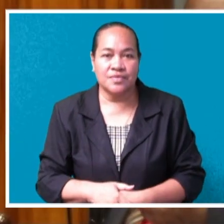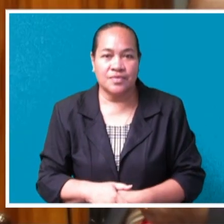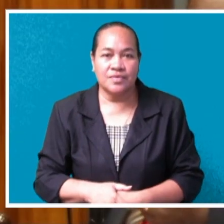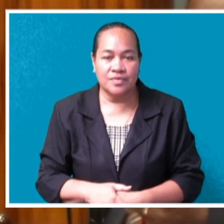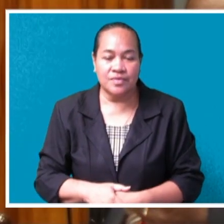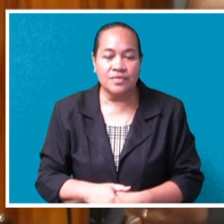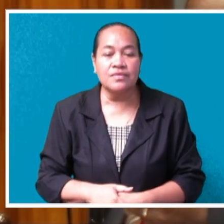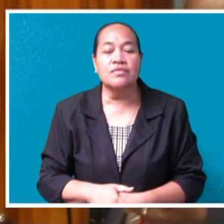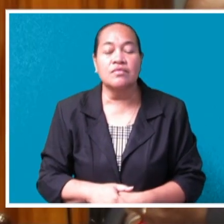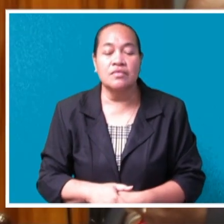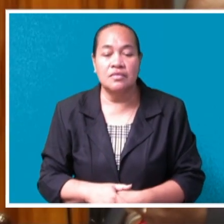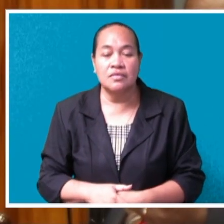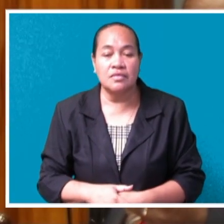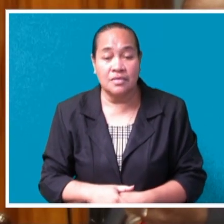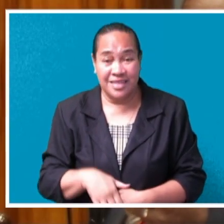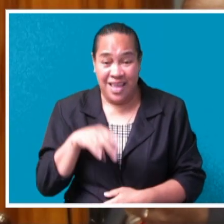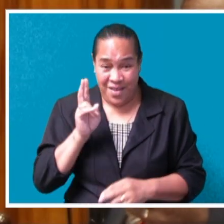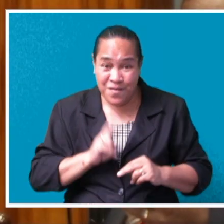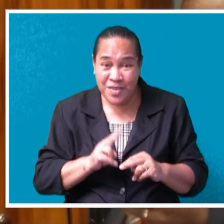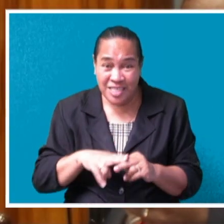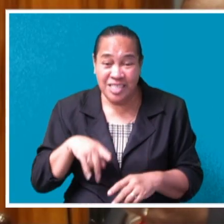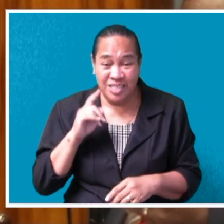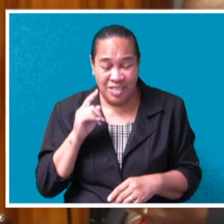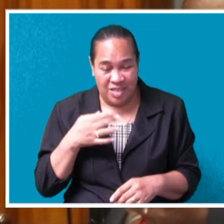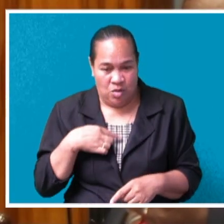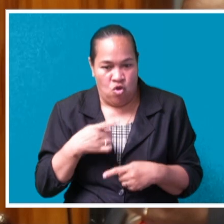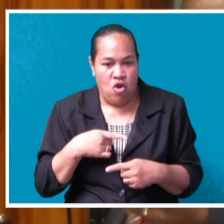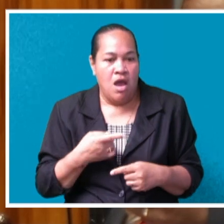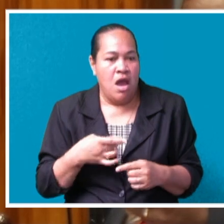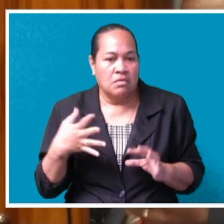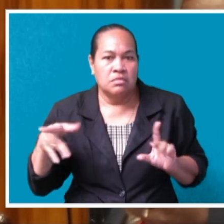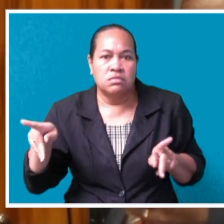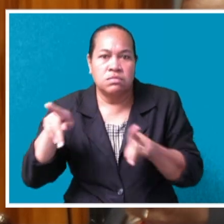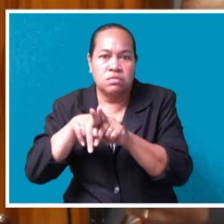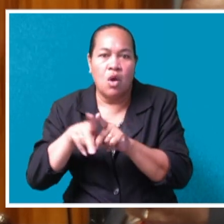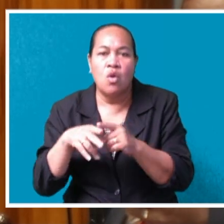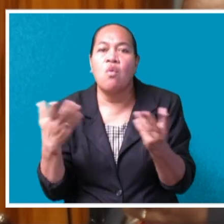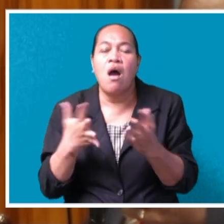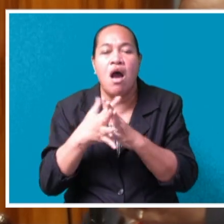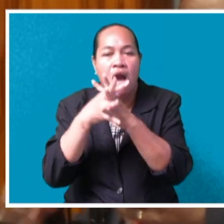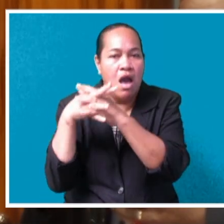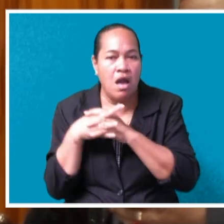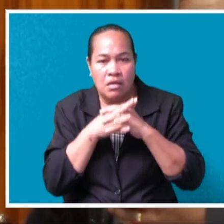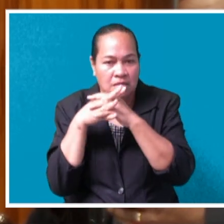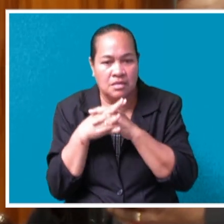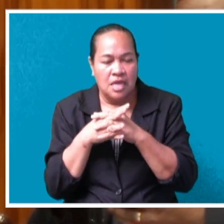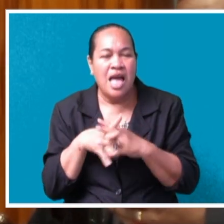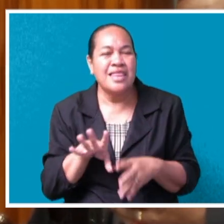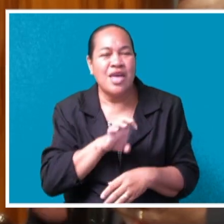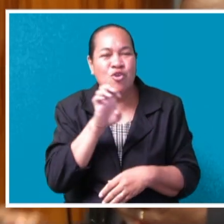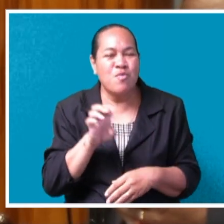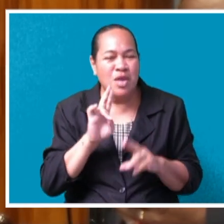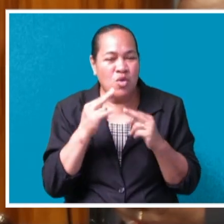Mr. Speaker, Fiji also maintains constructive relationships with the United States, the European Union, and